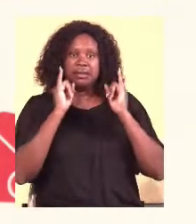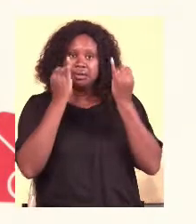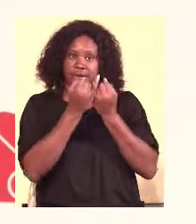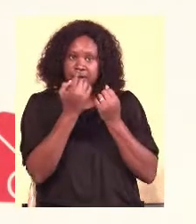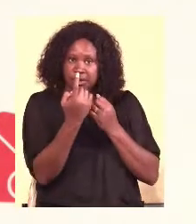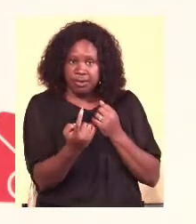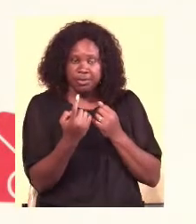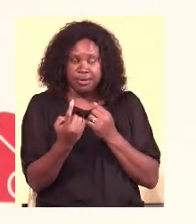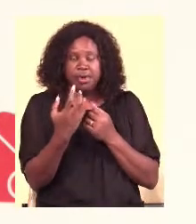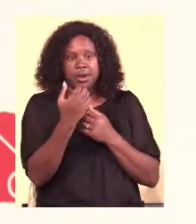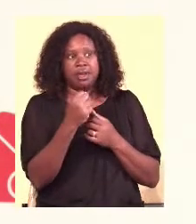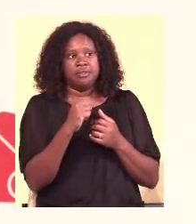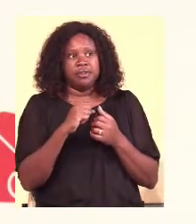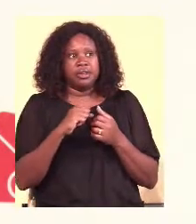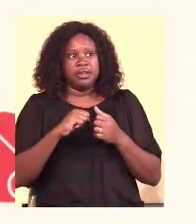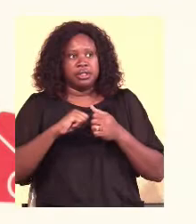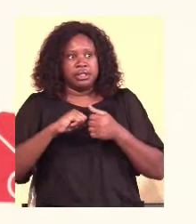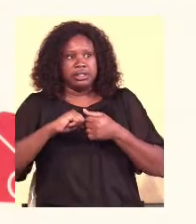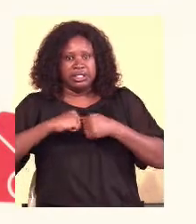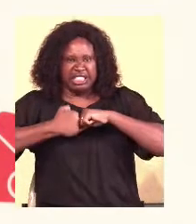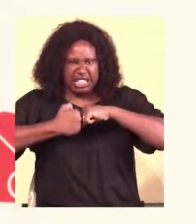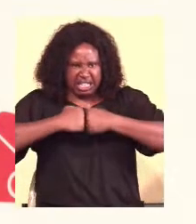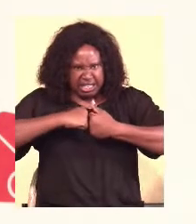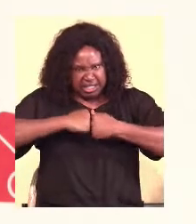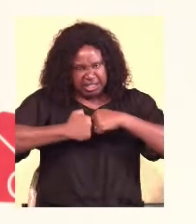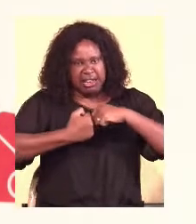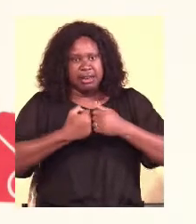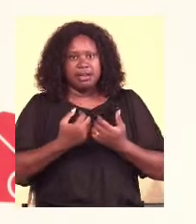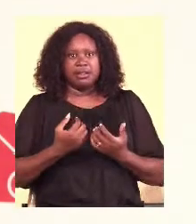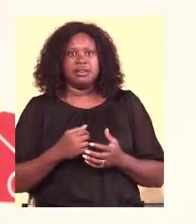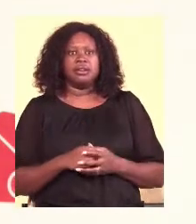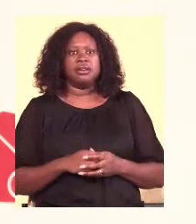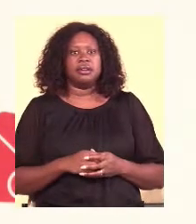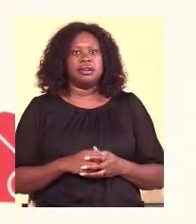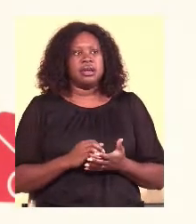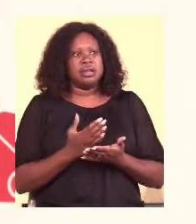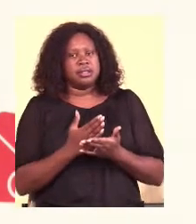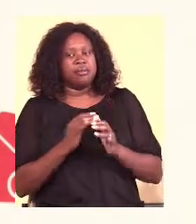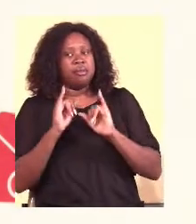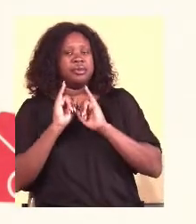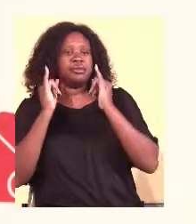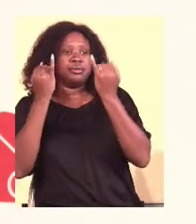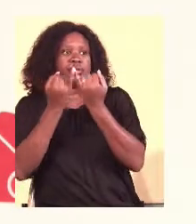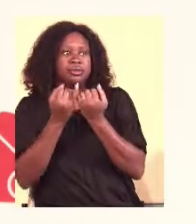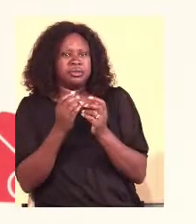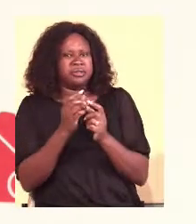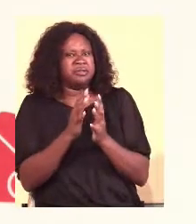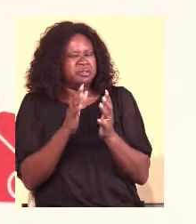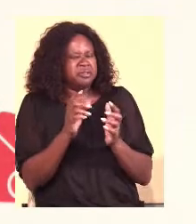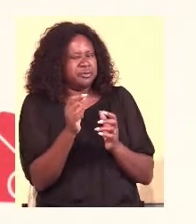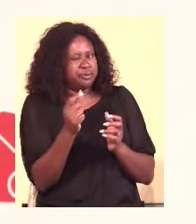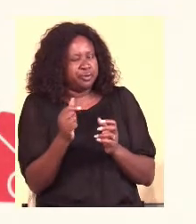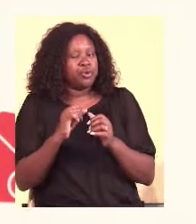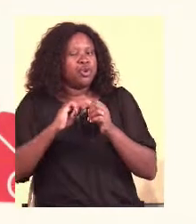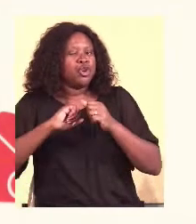challenges with bandwidth. Also, to some extent, in some of the institutions, very few,